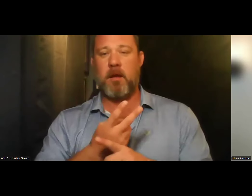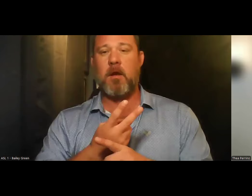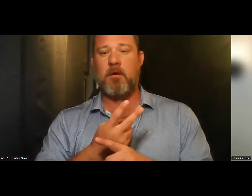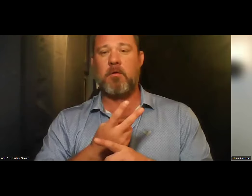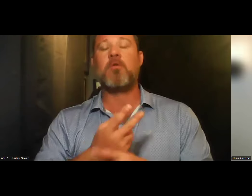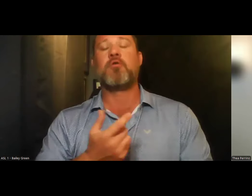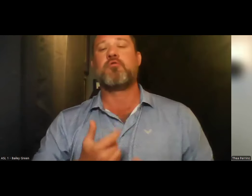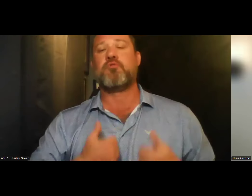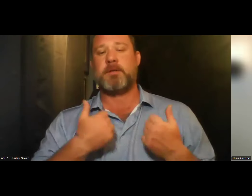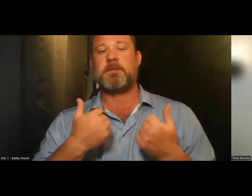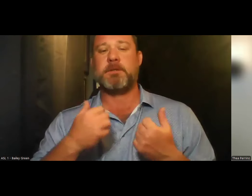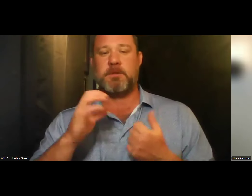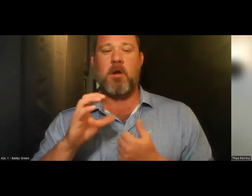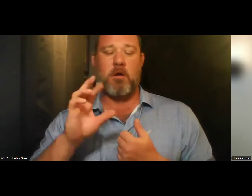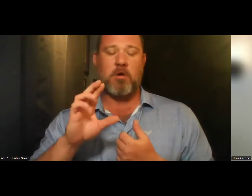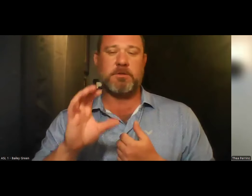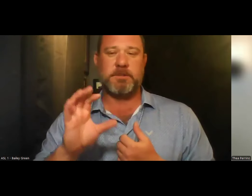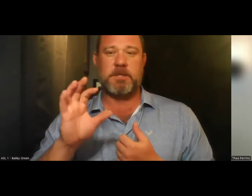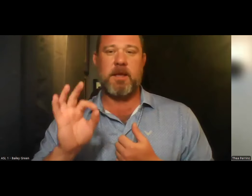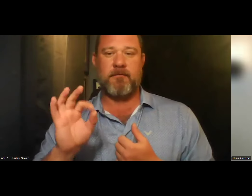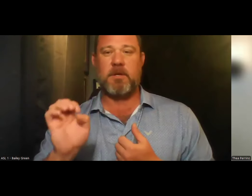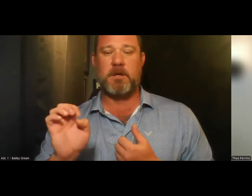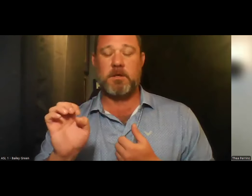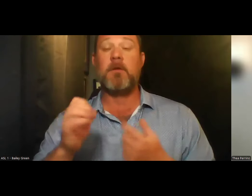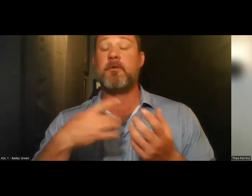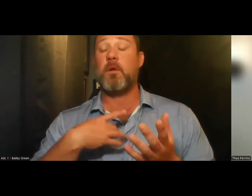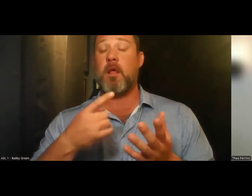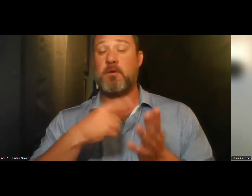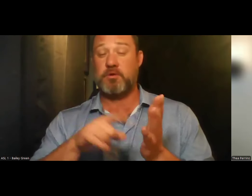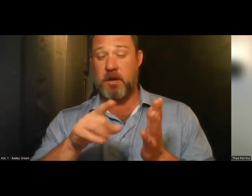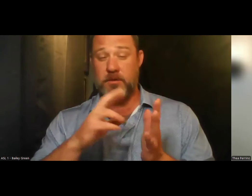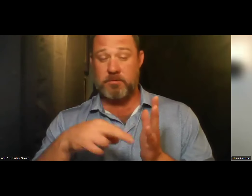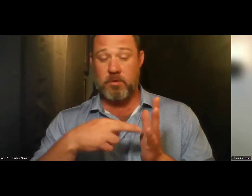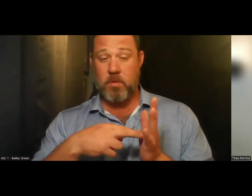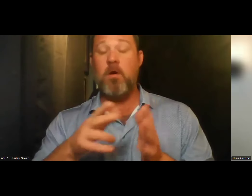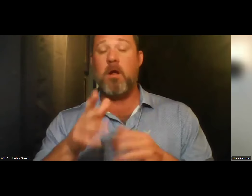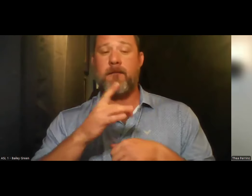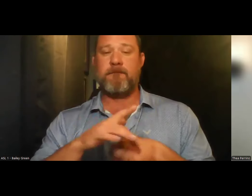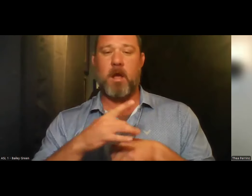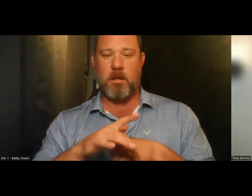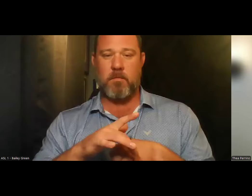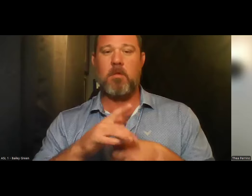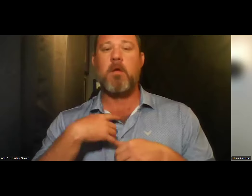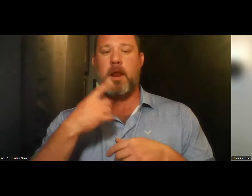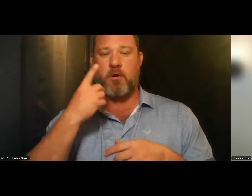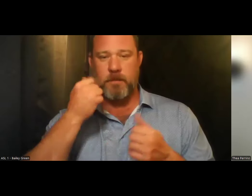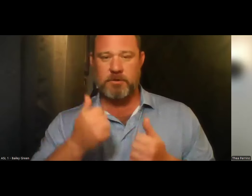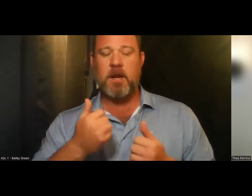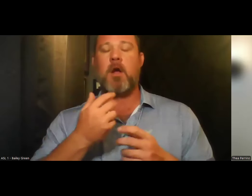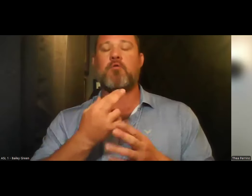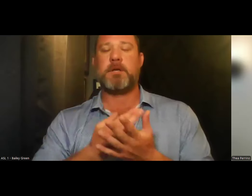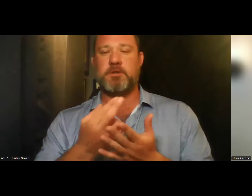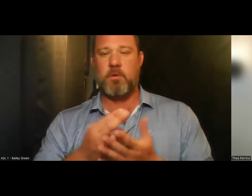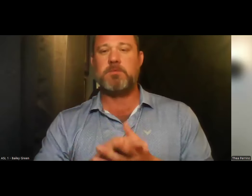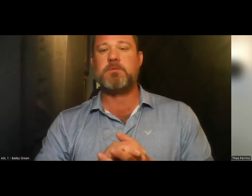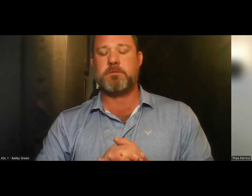to residents in our RCFEs. And if you would like to check out this recording, it's available in our Dementia Care Resources Hub for